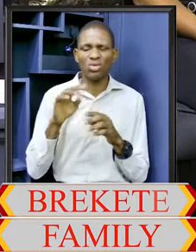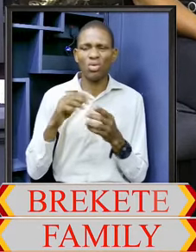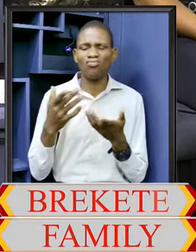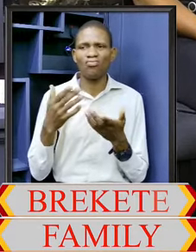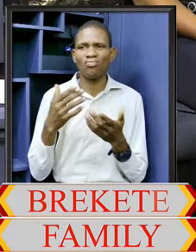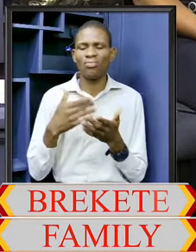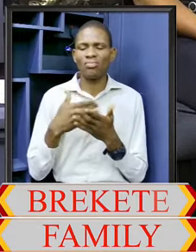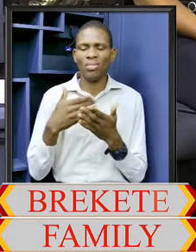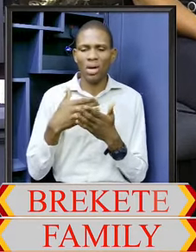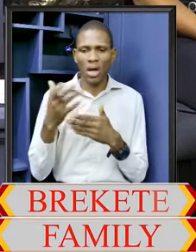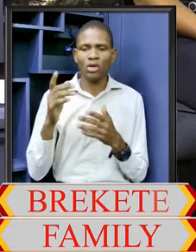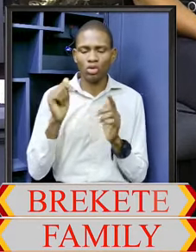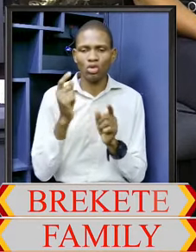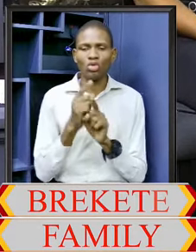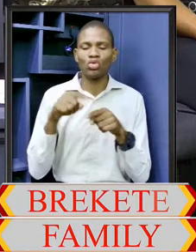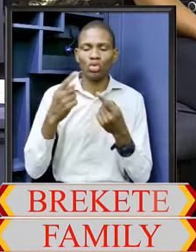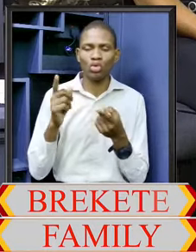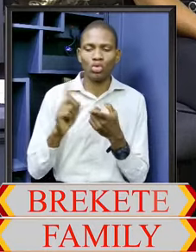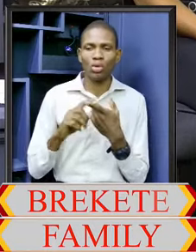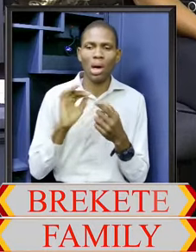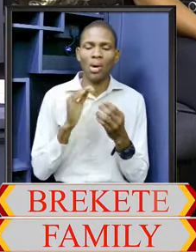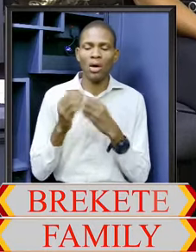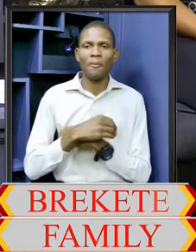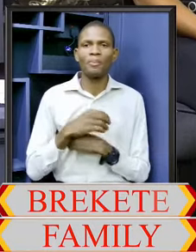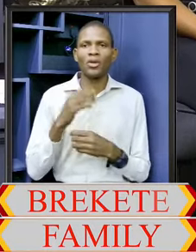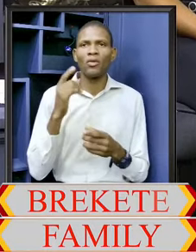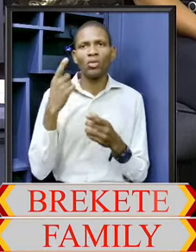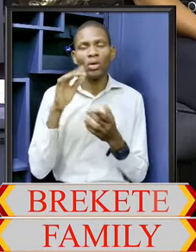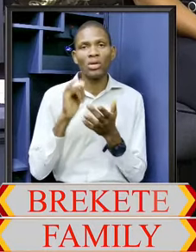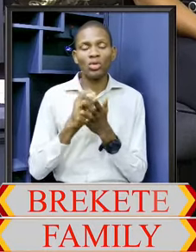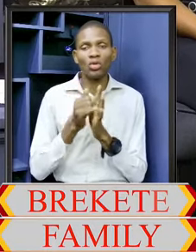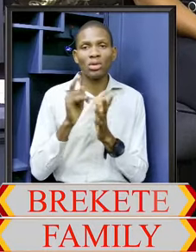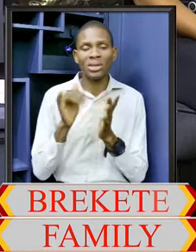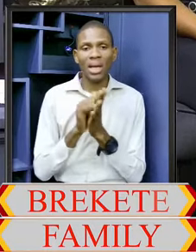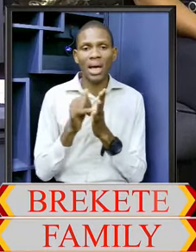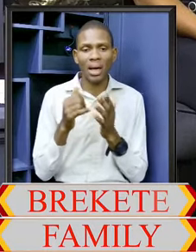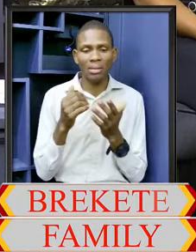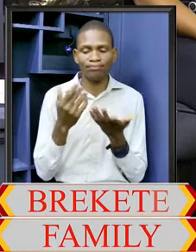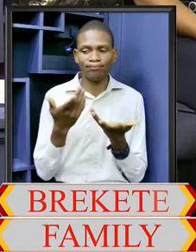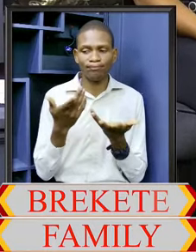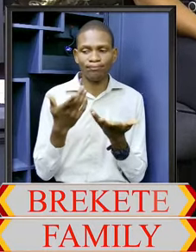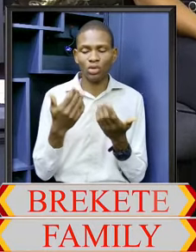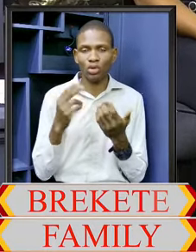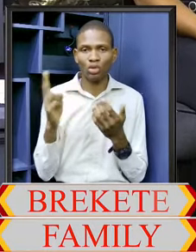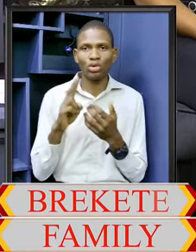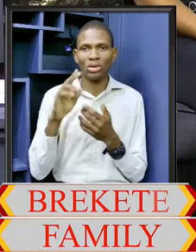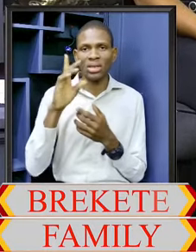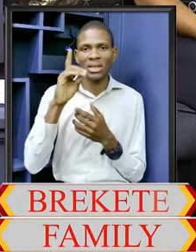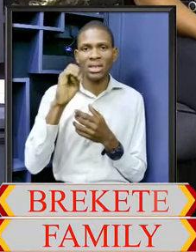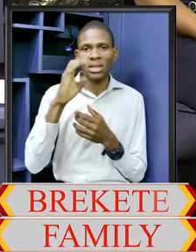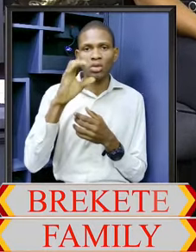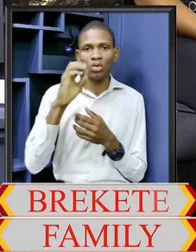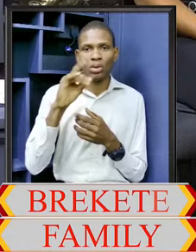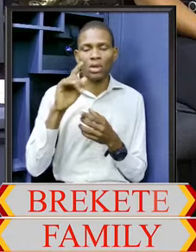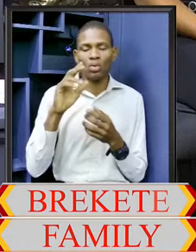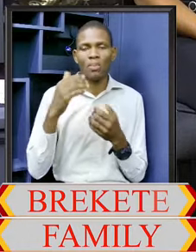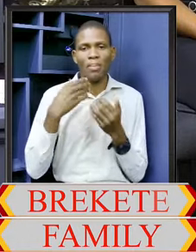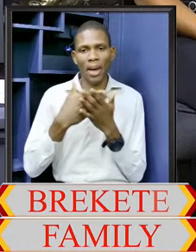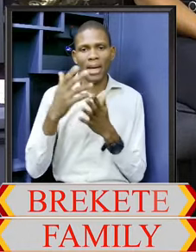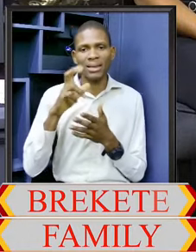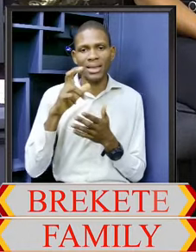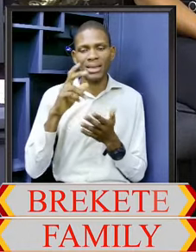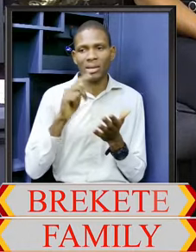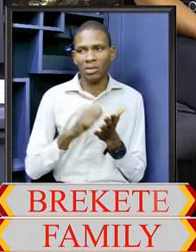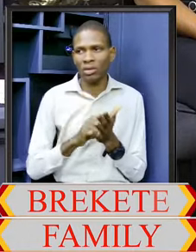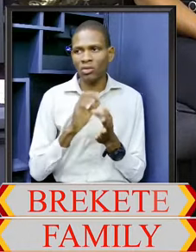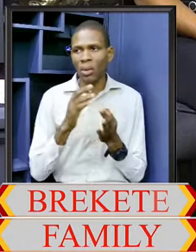office. For the antenna where they use decoder, this one they go for 13,900 naira. If you purchase them, it will come